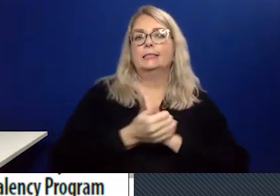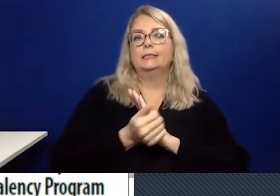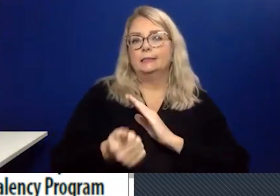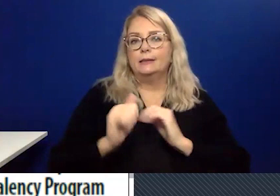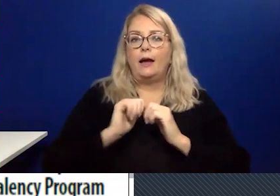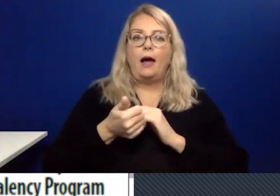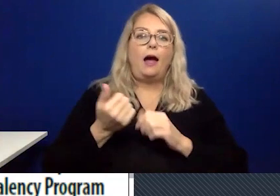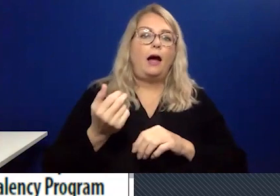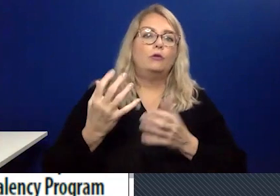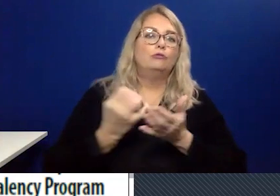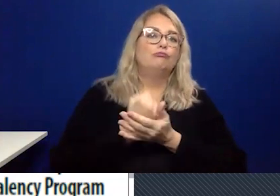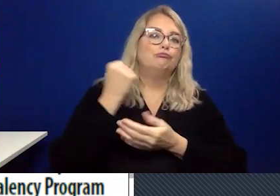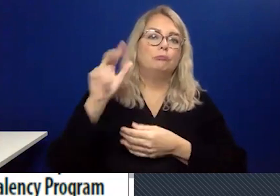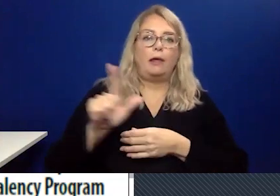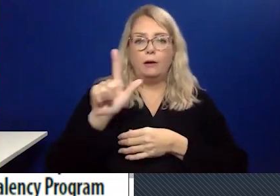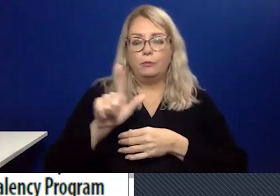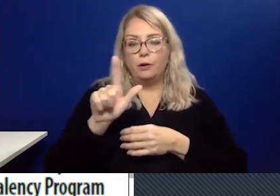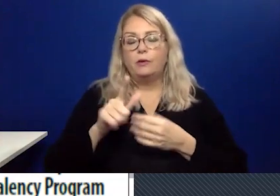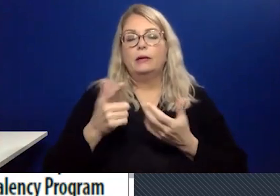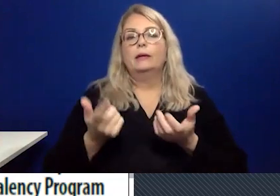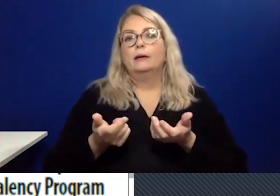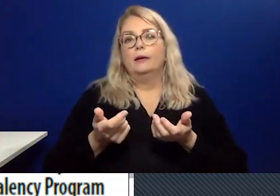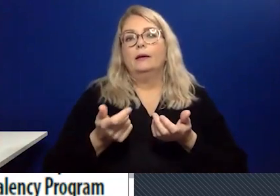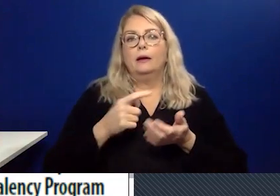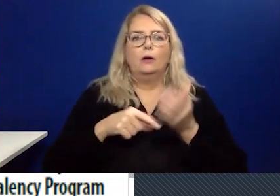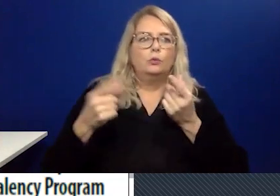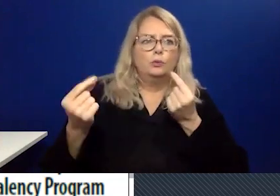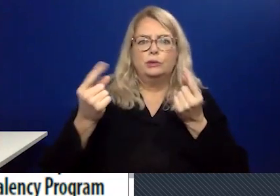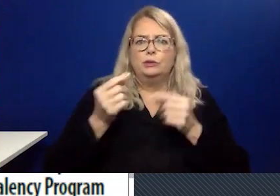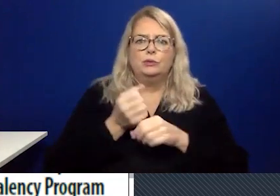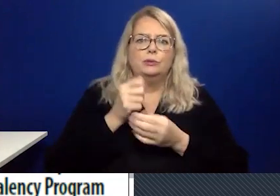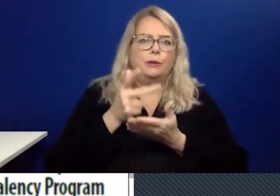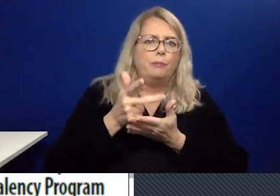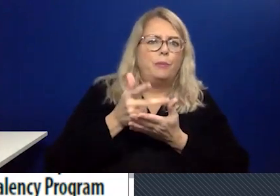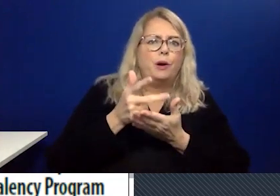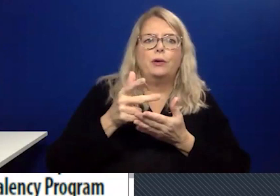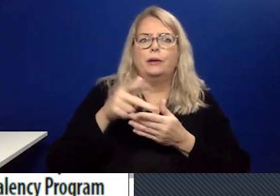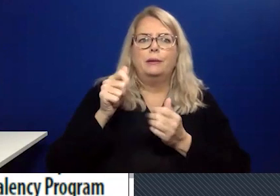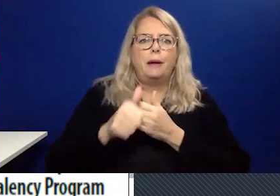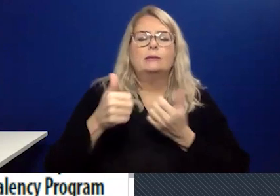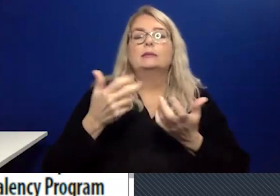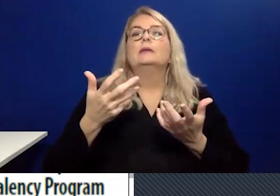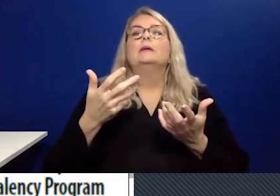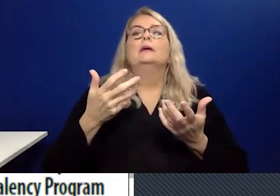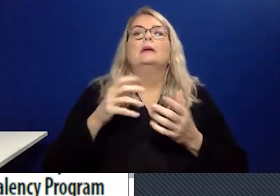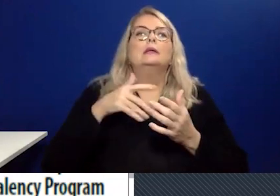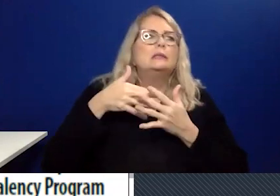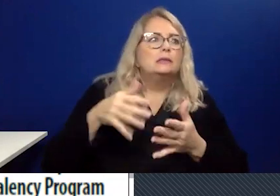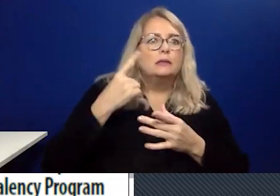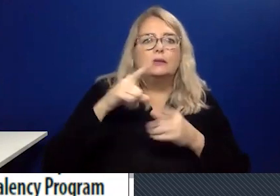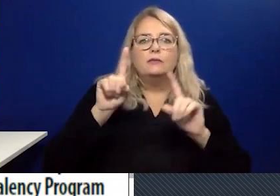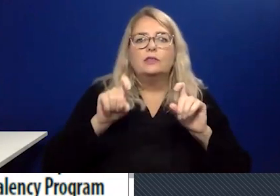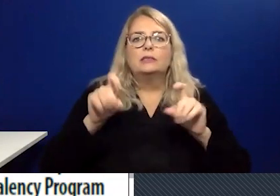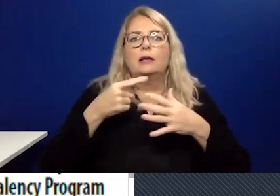use the library, how to, what do you do to get a parking pass? How do you study for tests? All of those